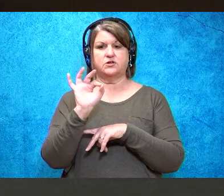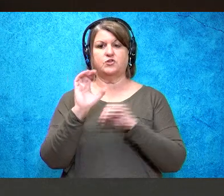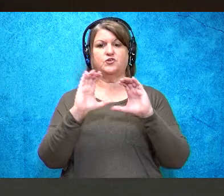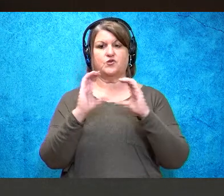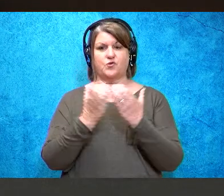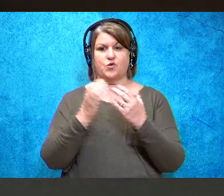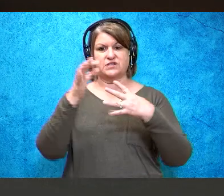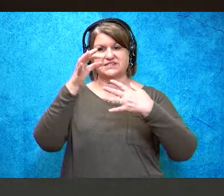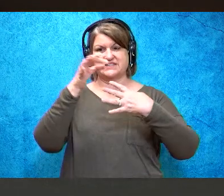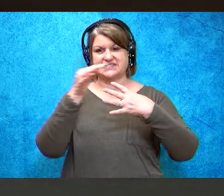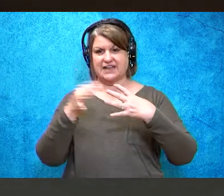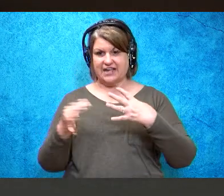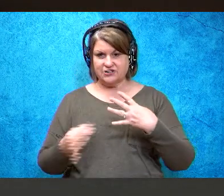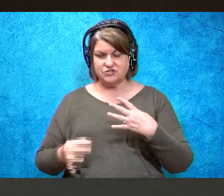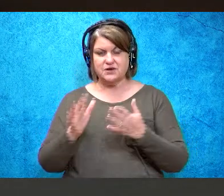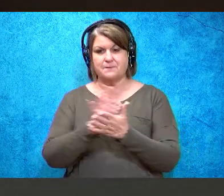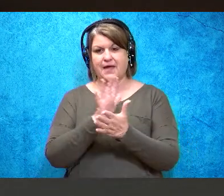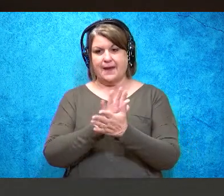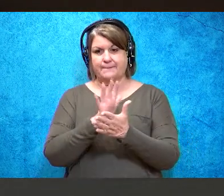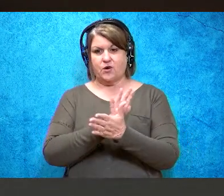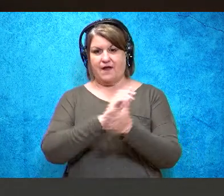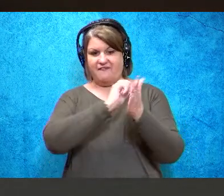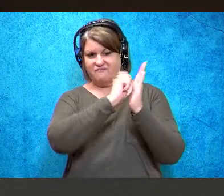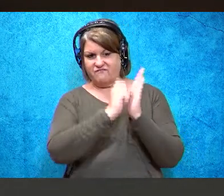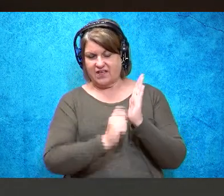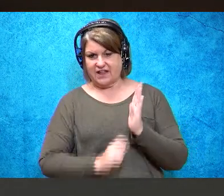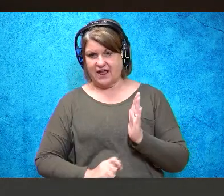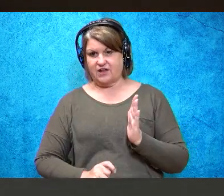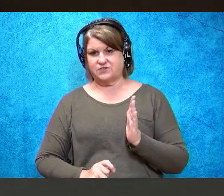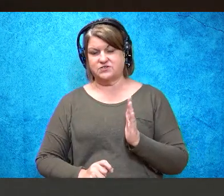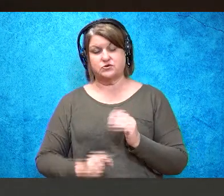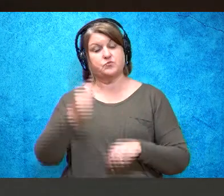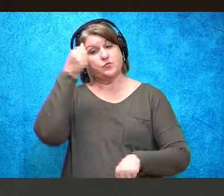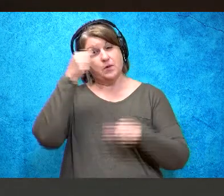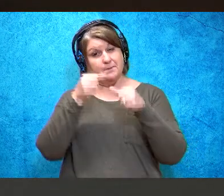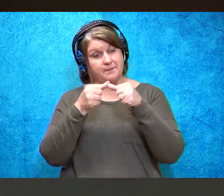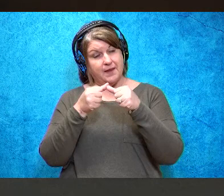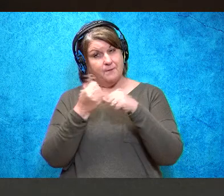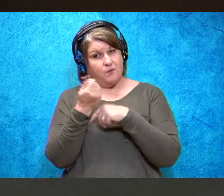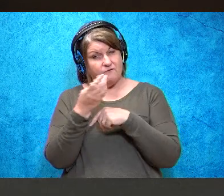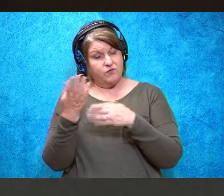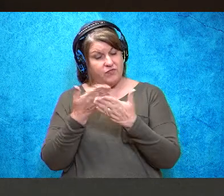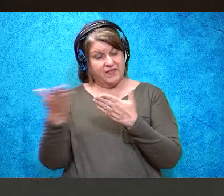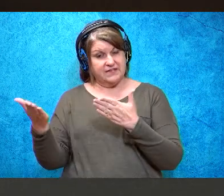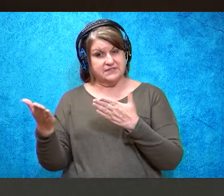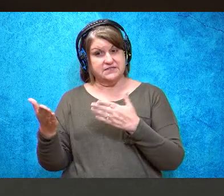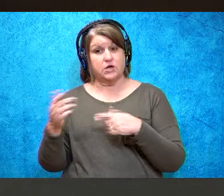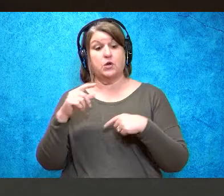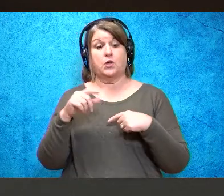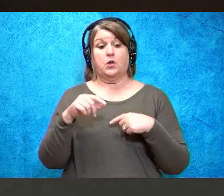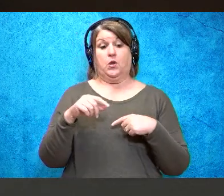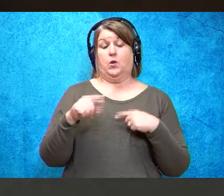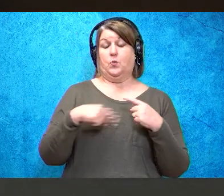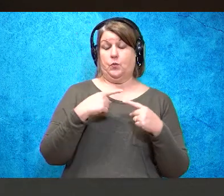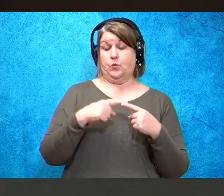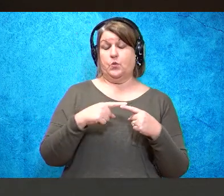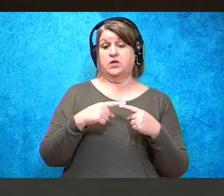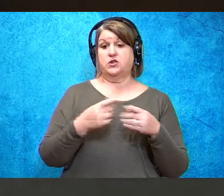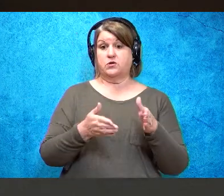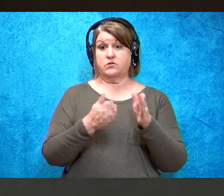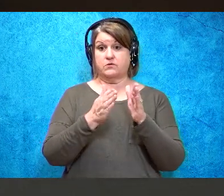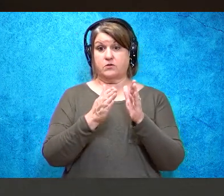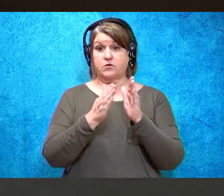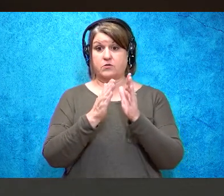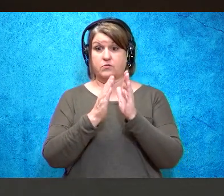out your course requests. Now, keep a couple of things in mind. When you're making those course requests,